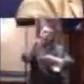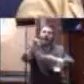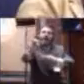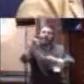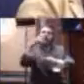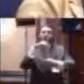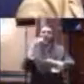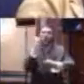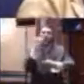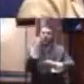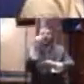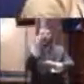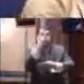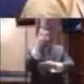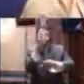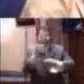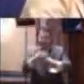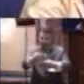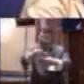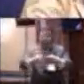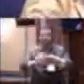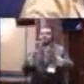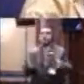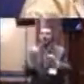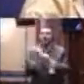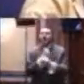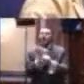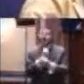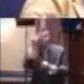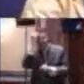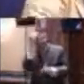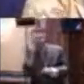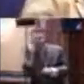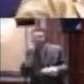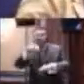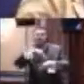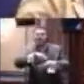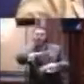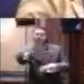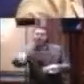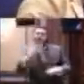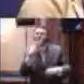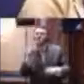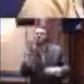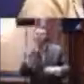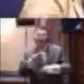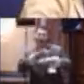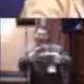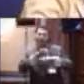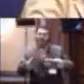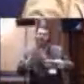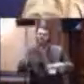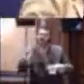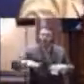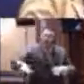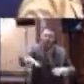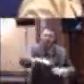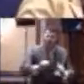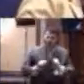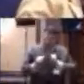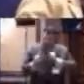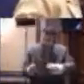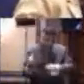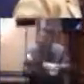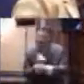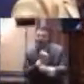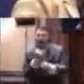country ungovernable was a way where the populace said, we are not going to accept that. So we didn't wait for